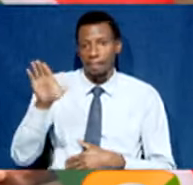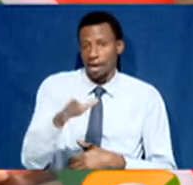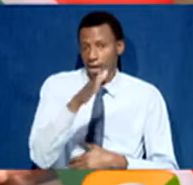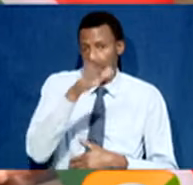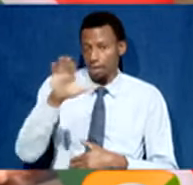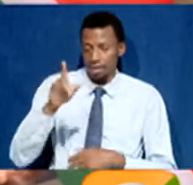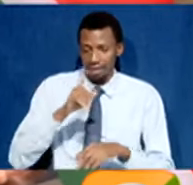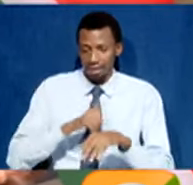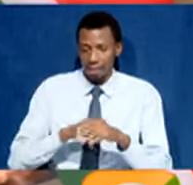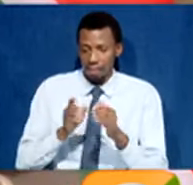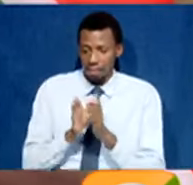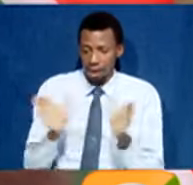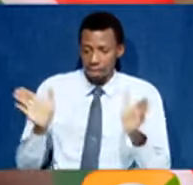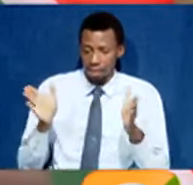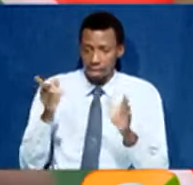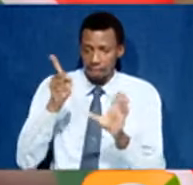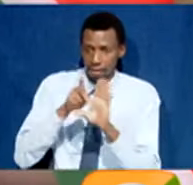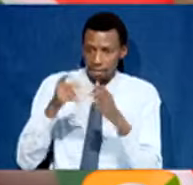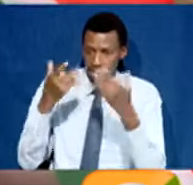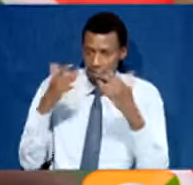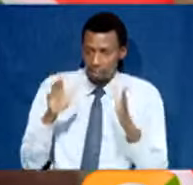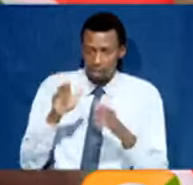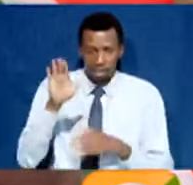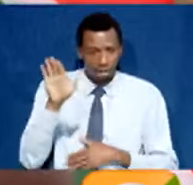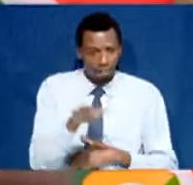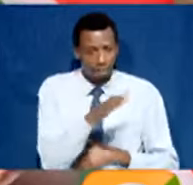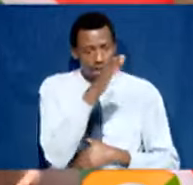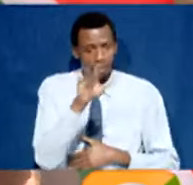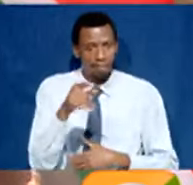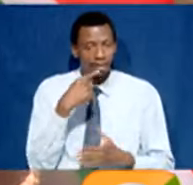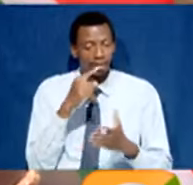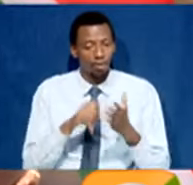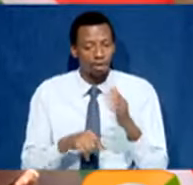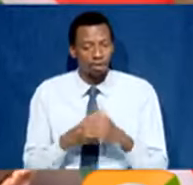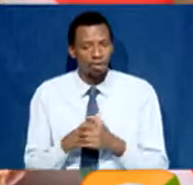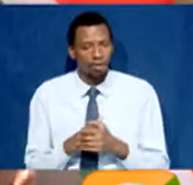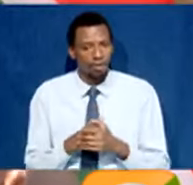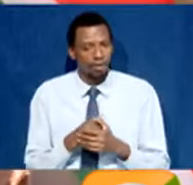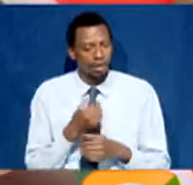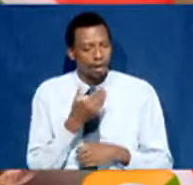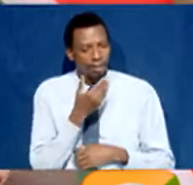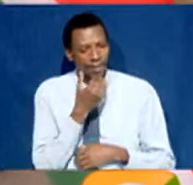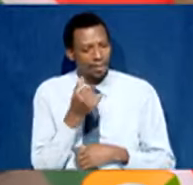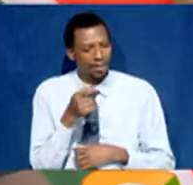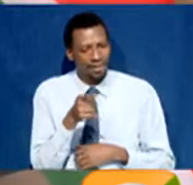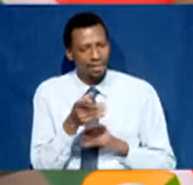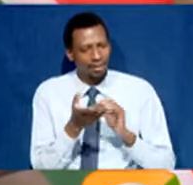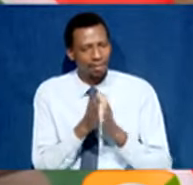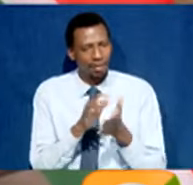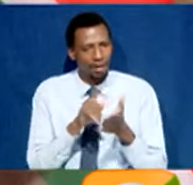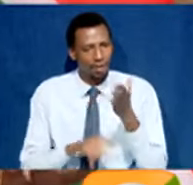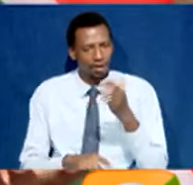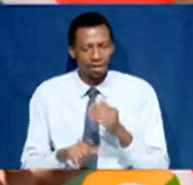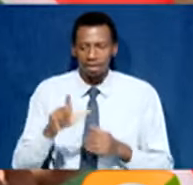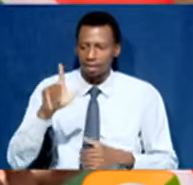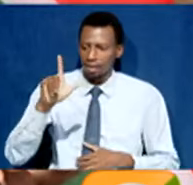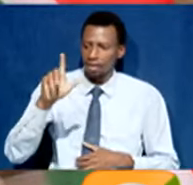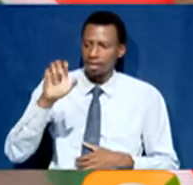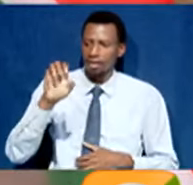participation, came and said it should instead be a levy,